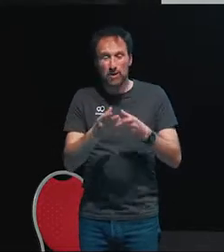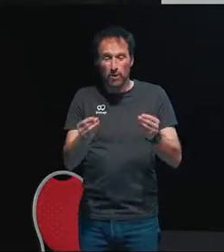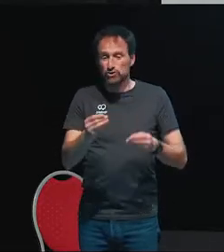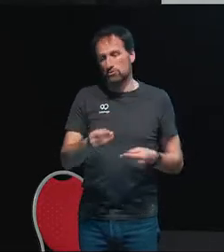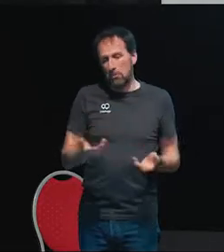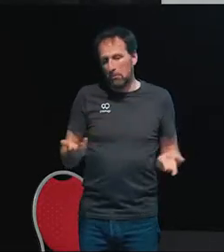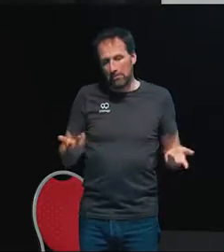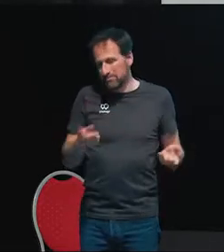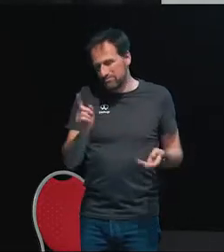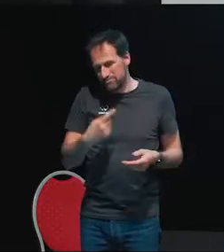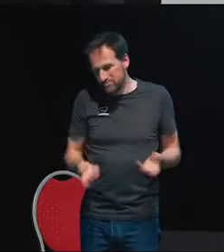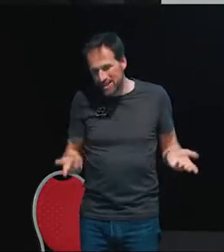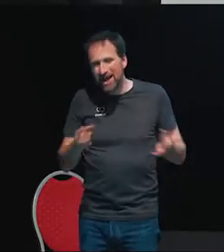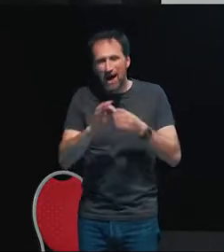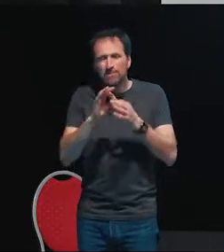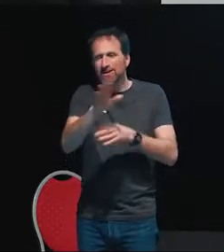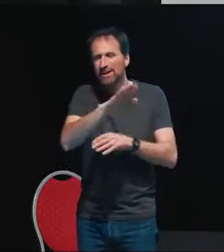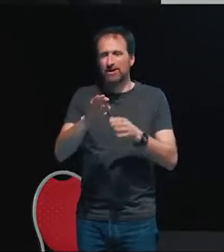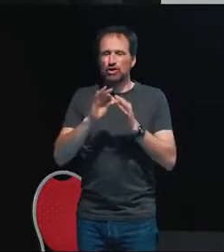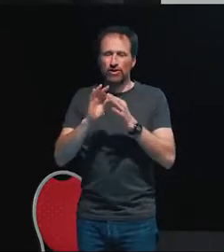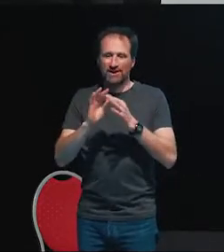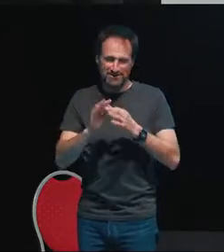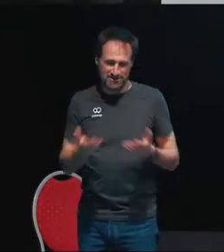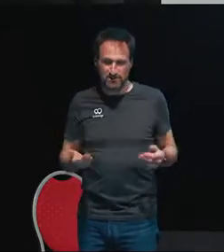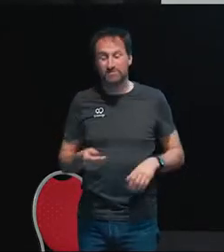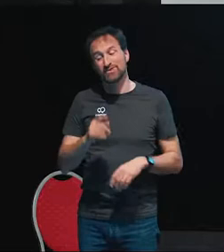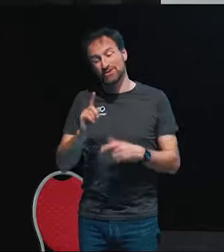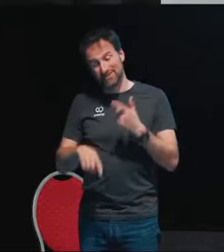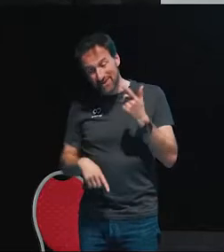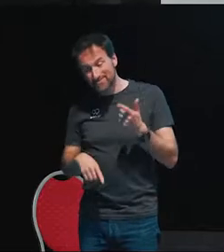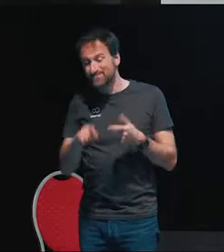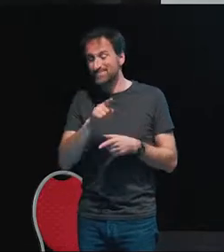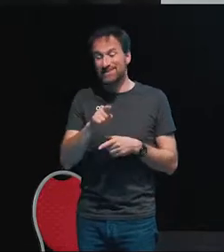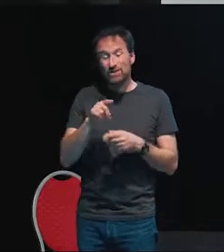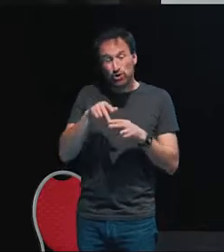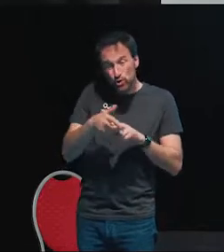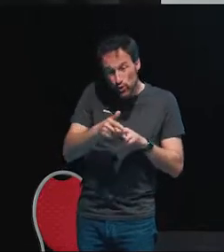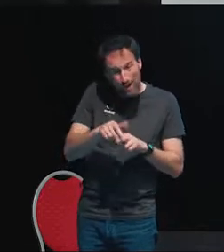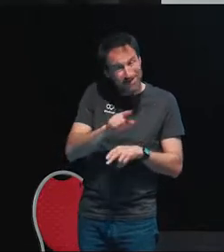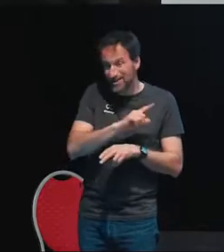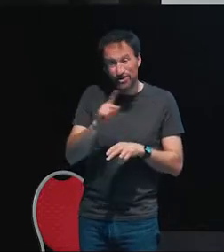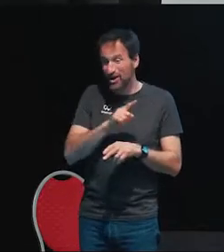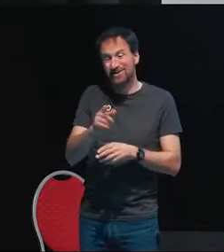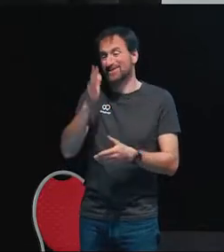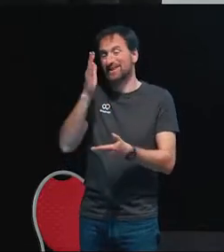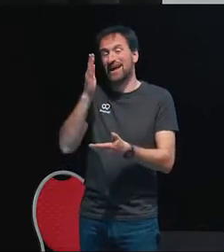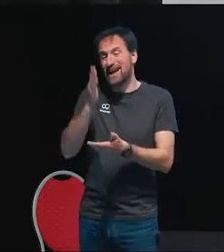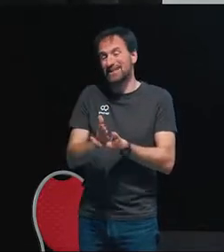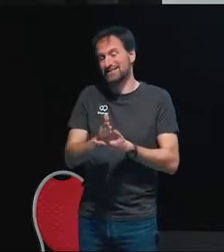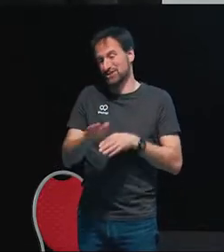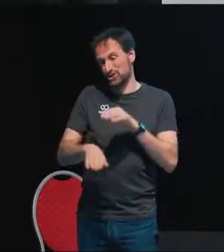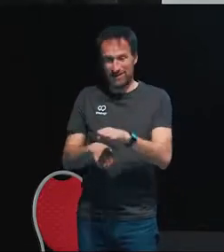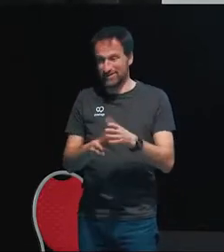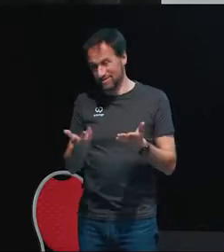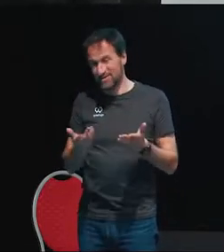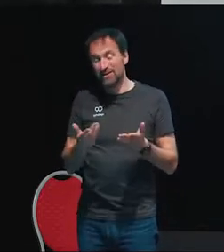the other thing is that the tools are not the end game so doctrine kubernetes are very cool and definitely something I would encourage you to